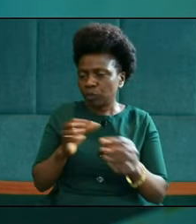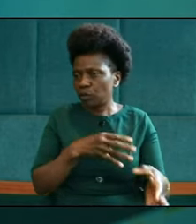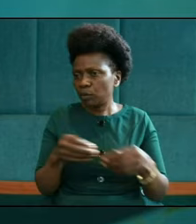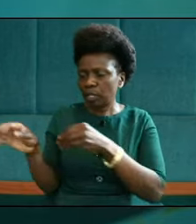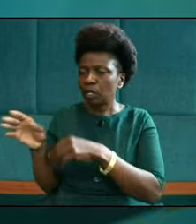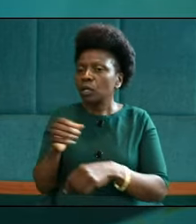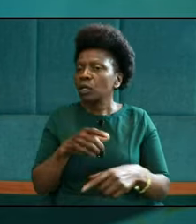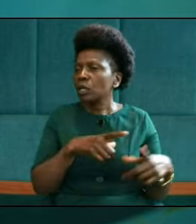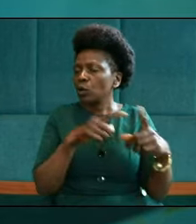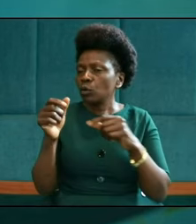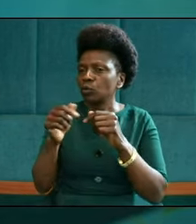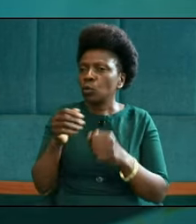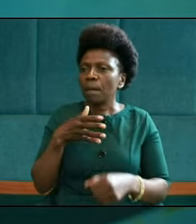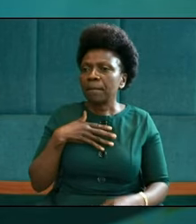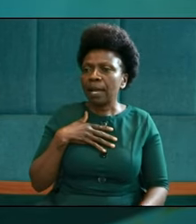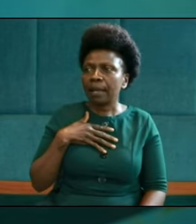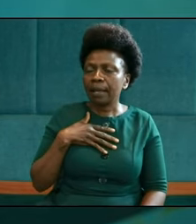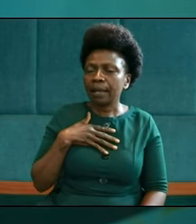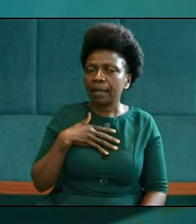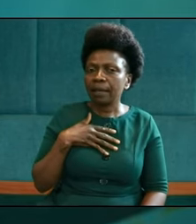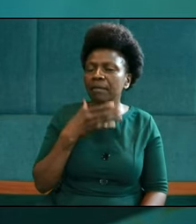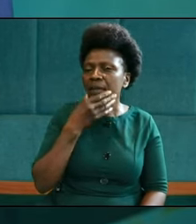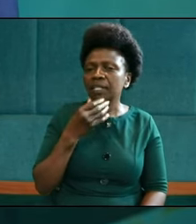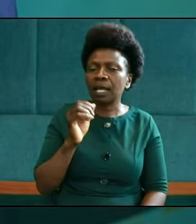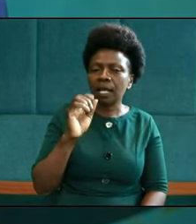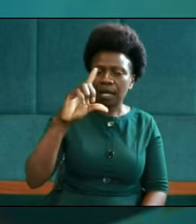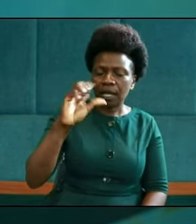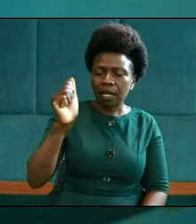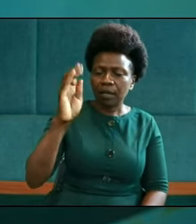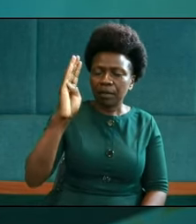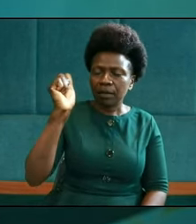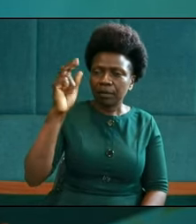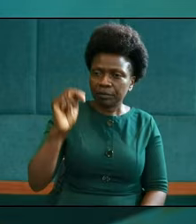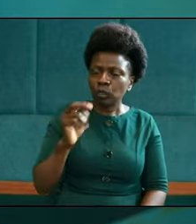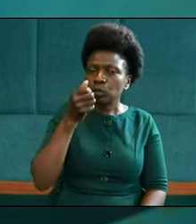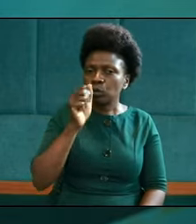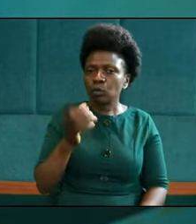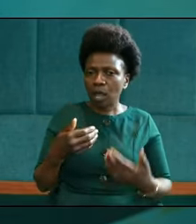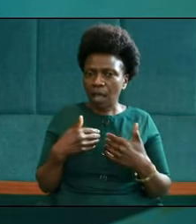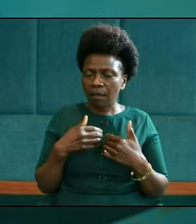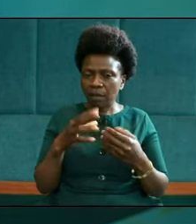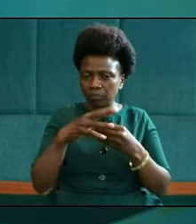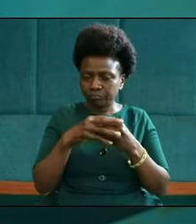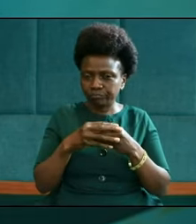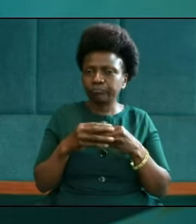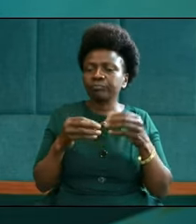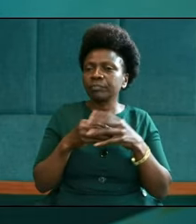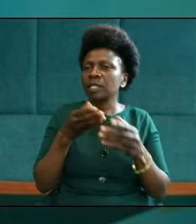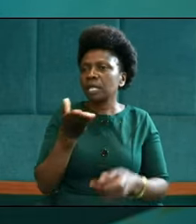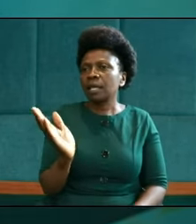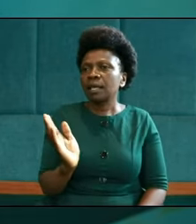my father, Laban, so that you can be able to have a comfort there, so that